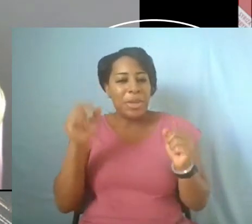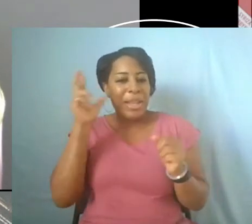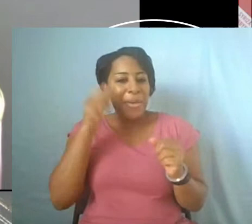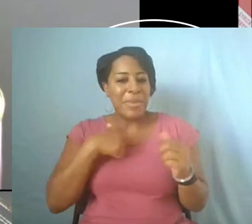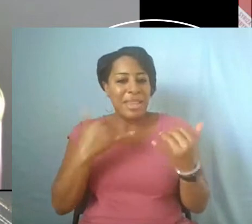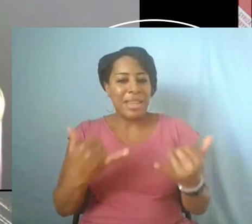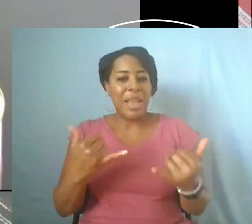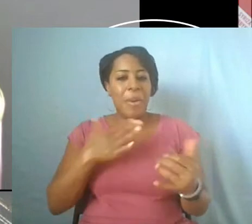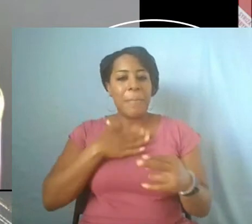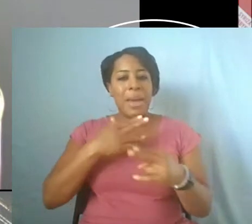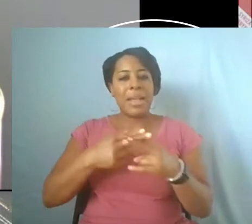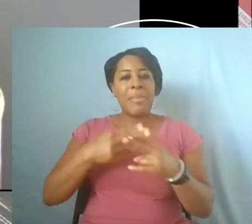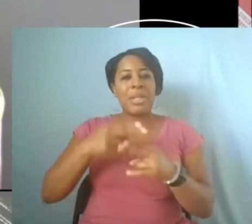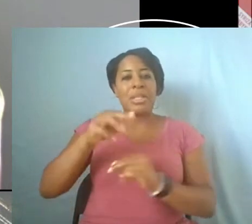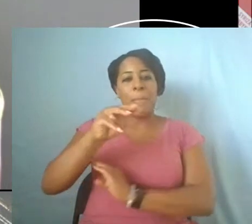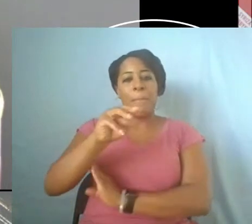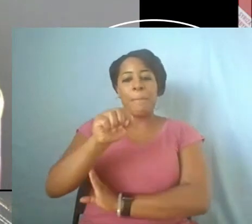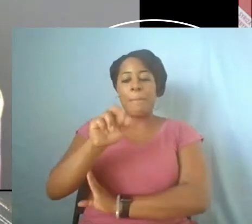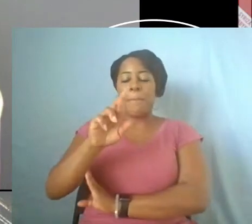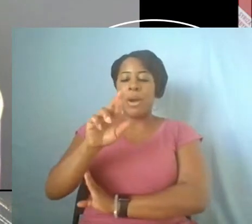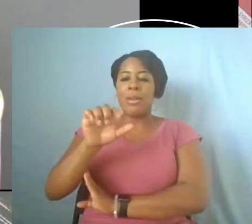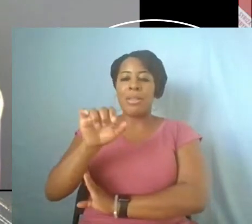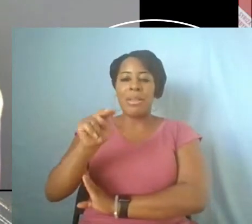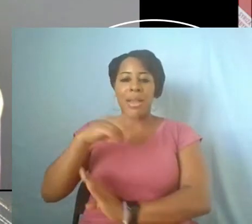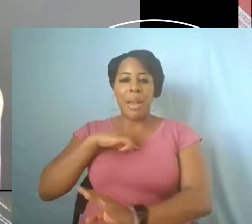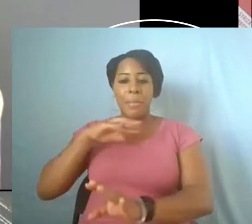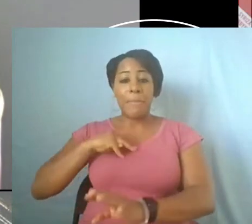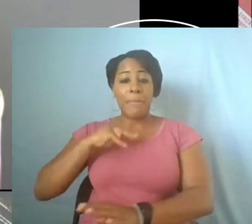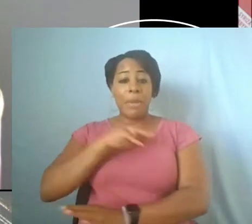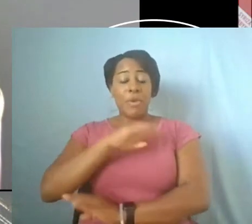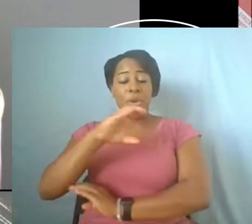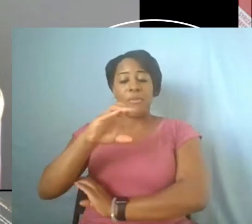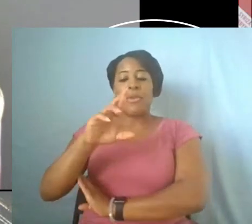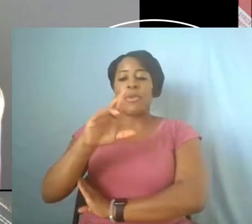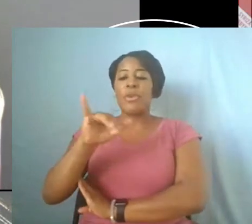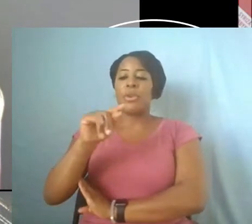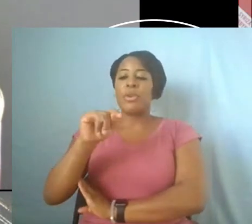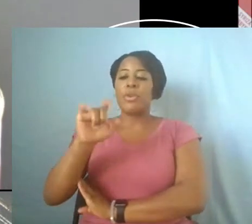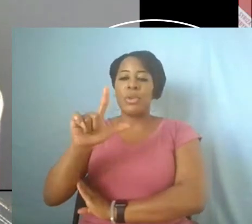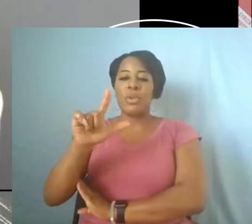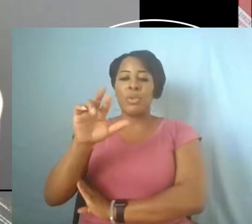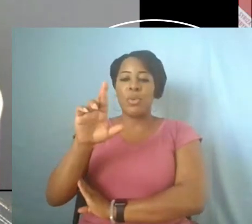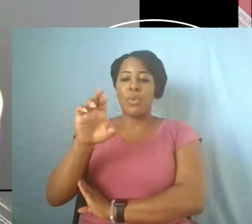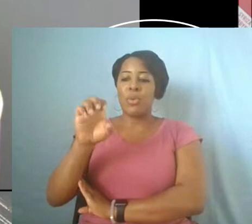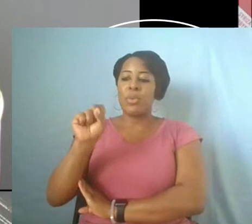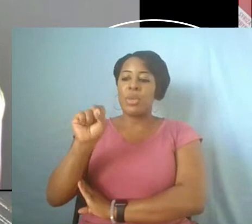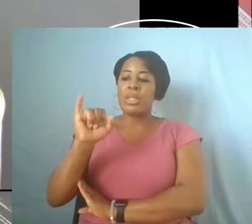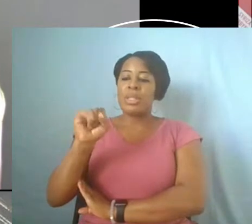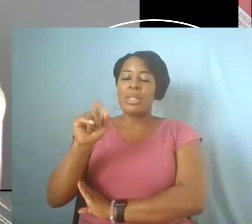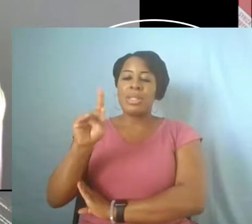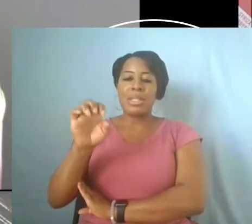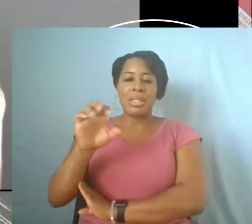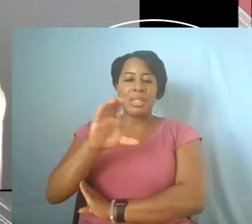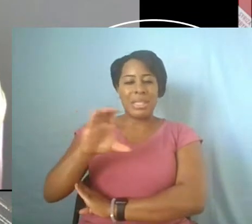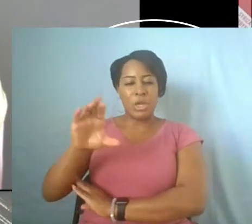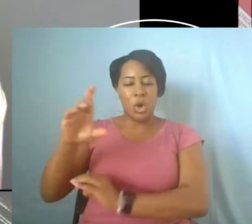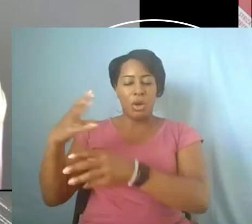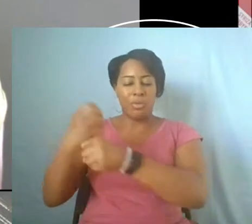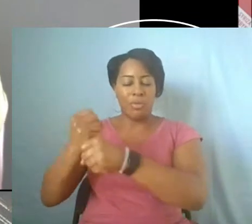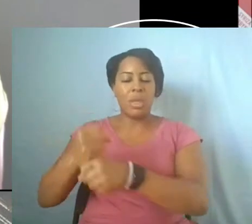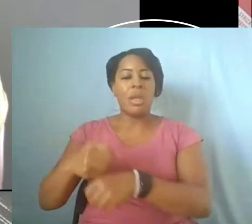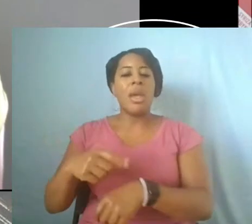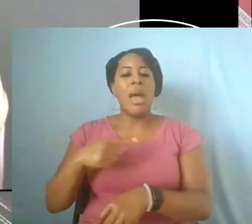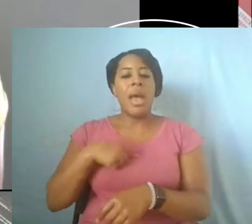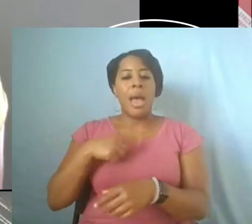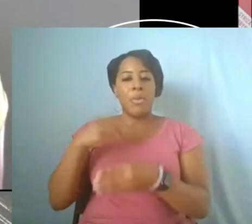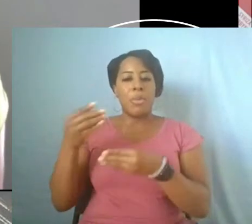Marlene Ramos, and I'm a member of Critical Resistance, and I have the honor of being your host this afternoon for this amazing session titled Straight